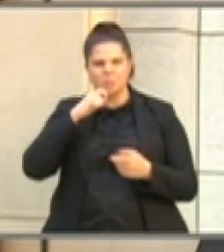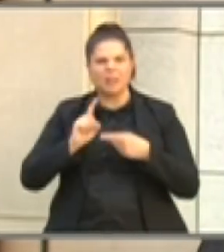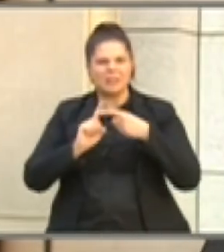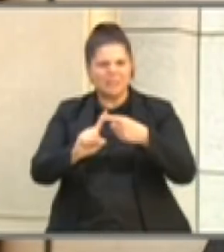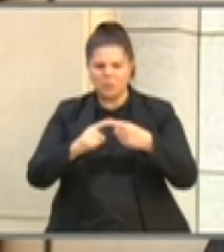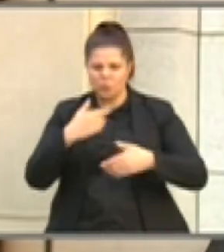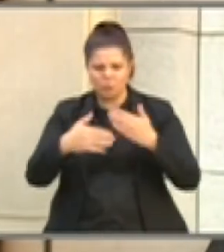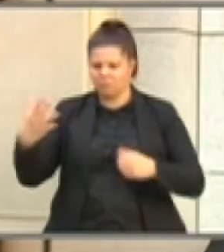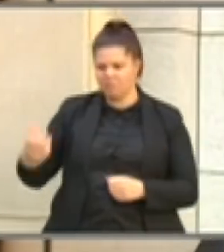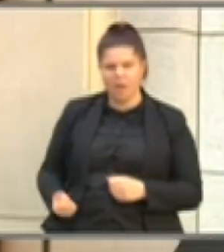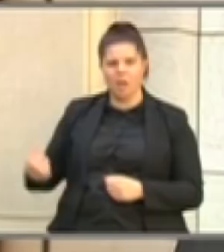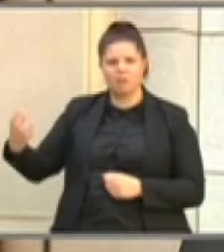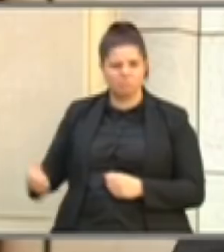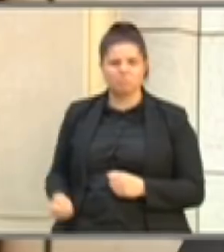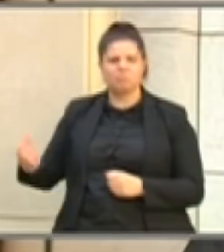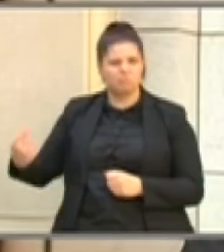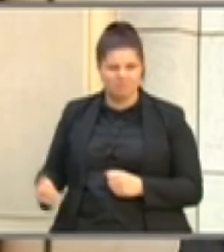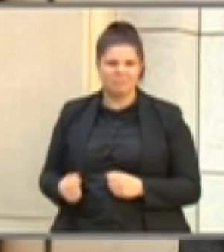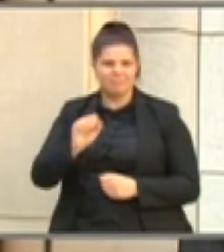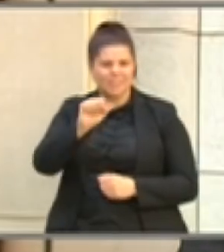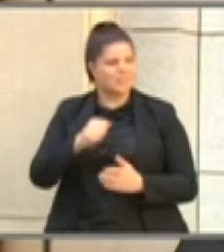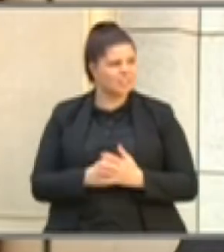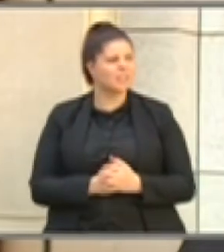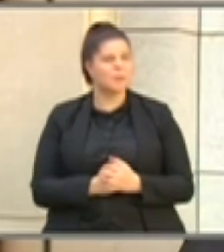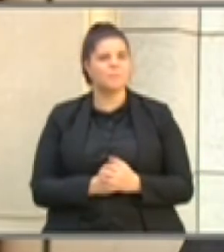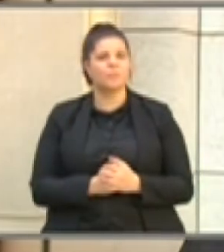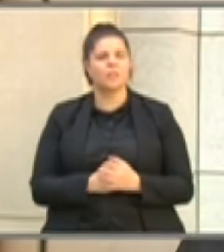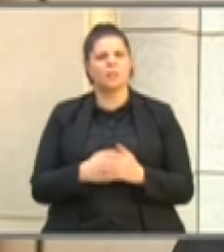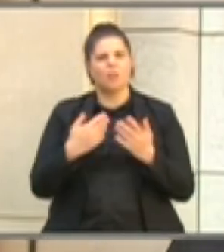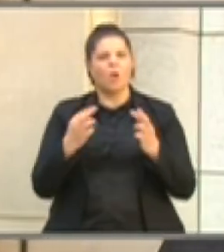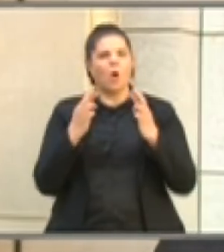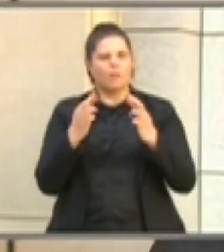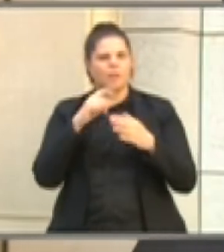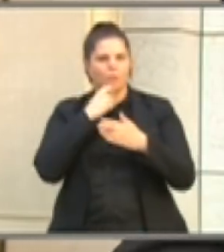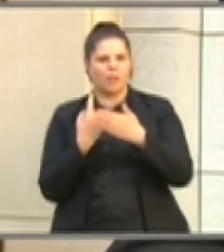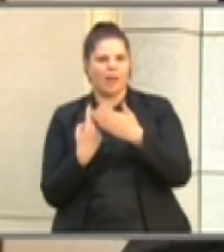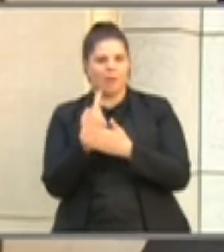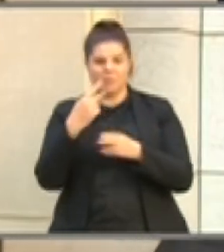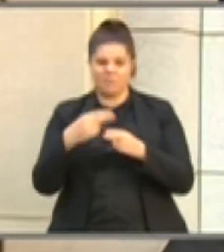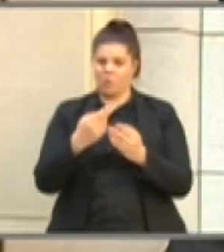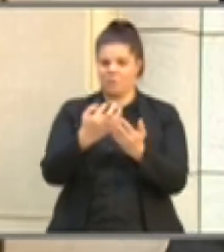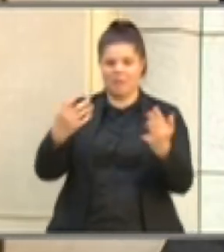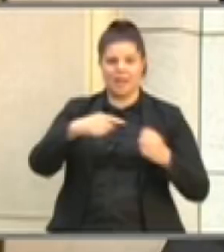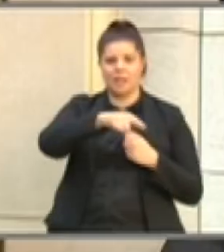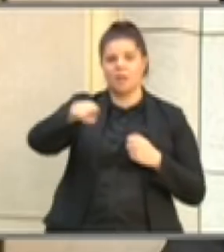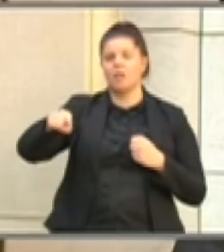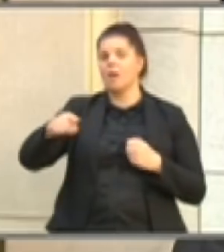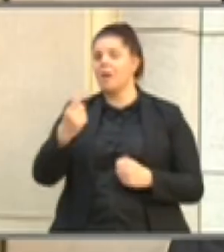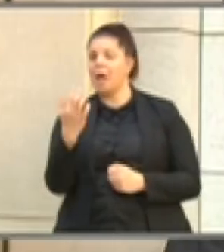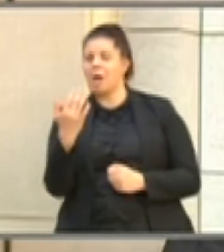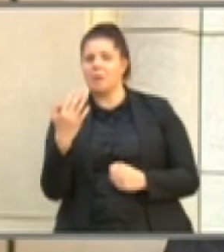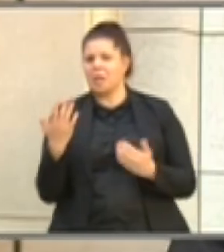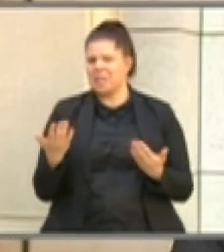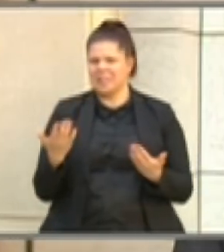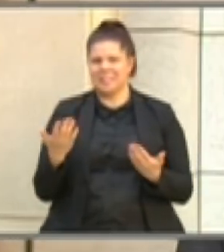honoured. And so that is hopefully the case for many, but how many? It wouldn't